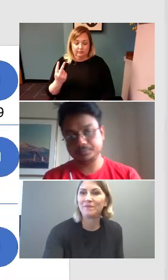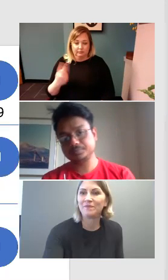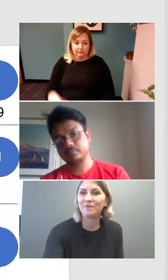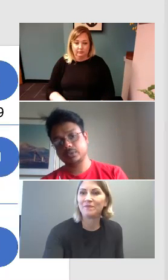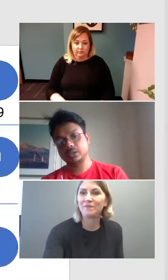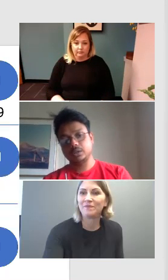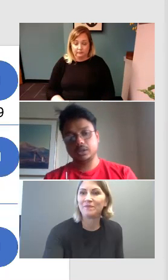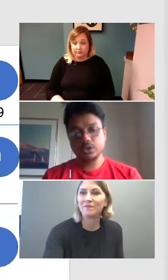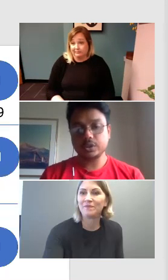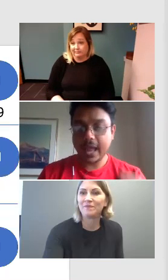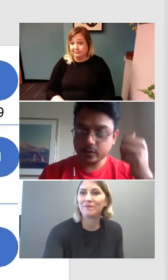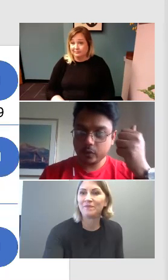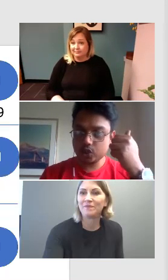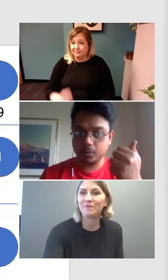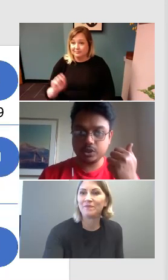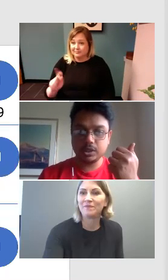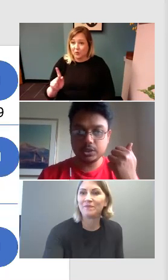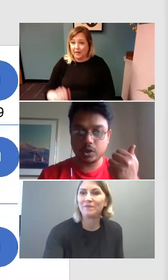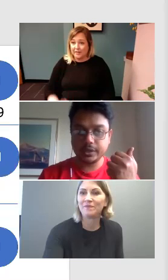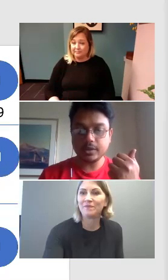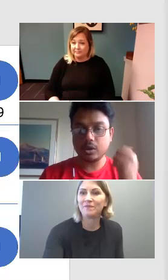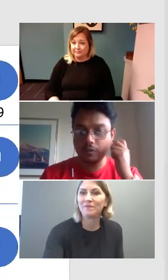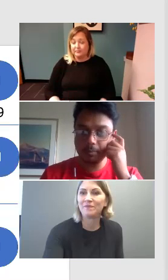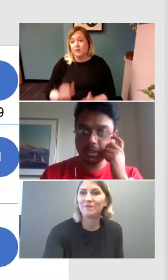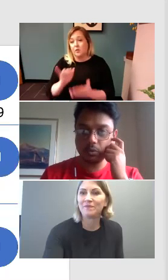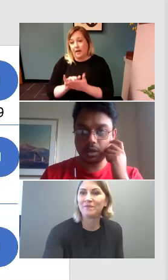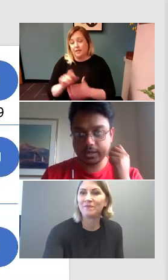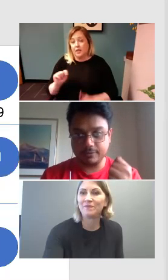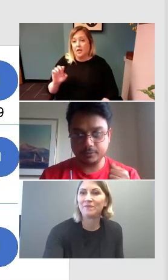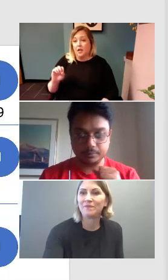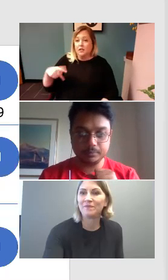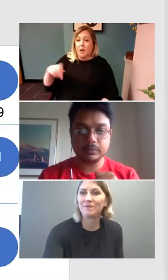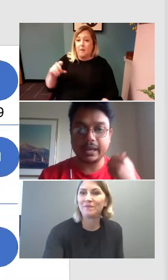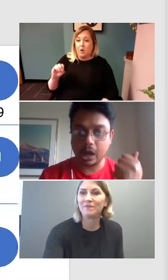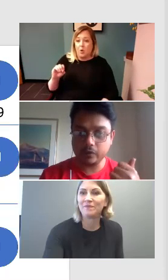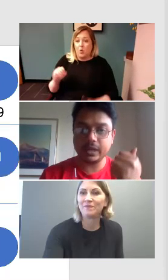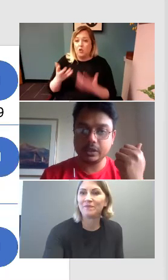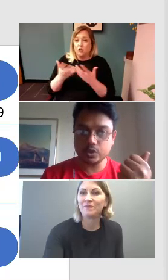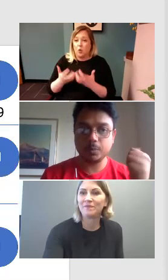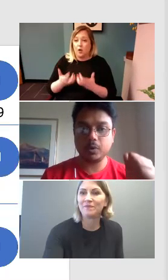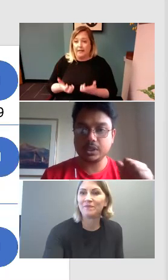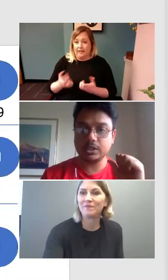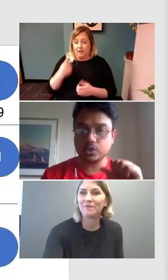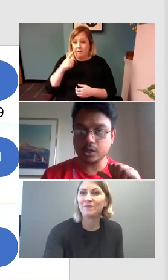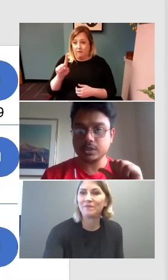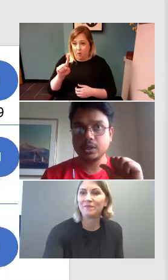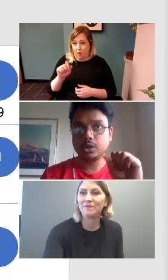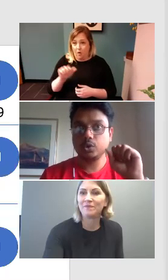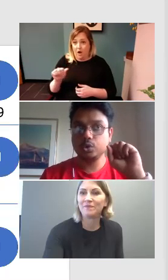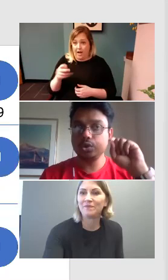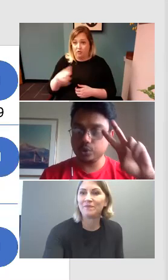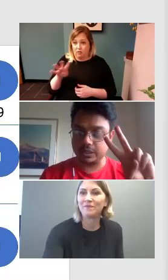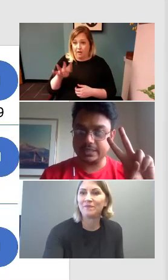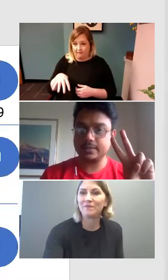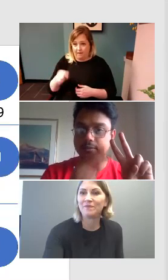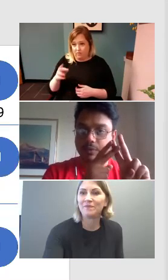Okay. So that was topological sorting of a particular graph. And how we can use topological sorts